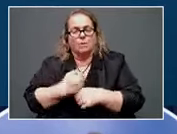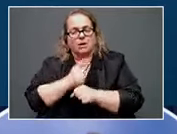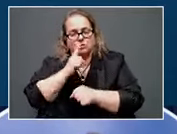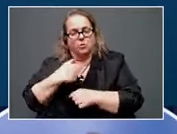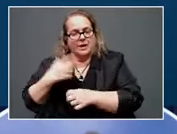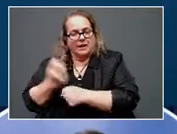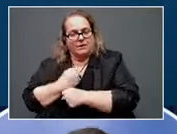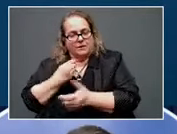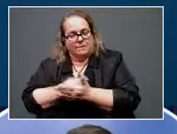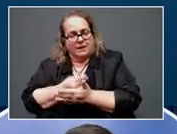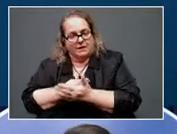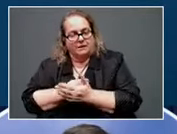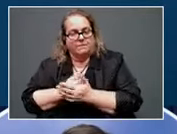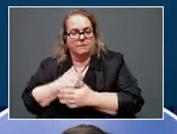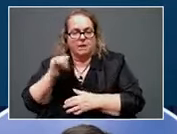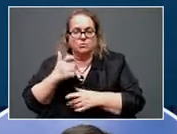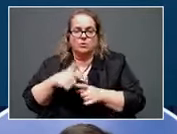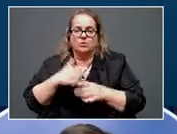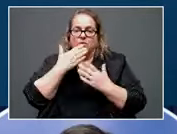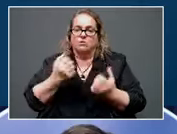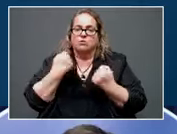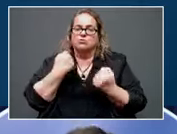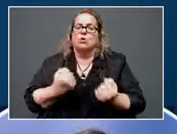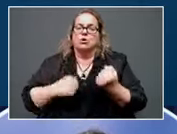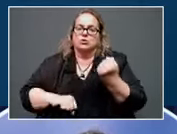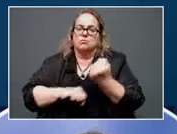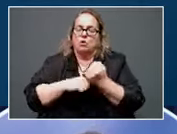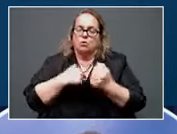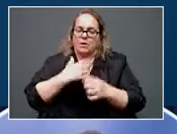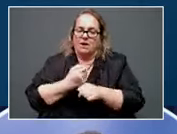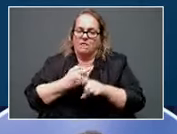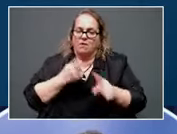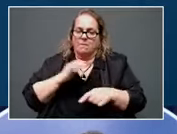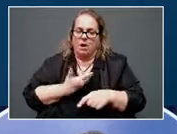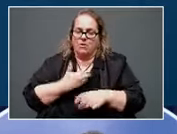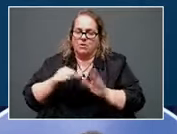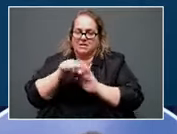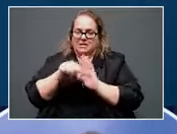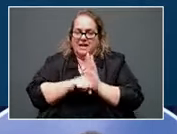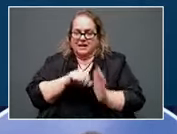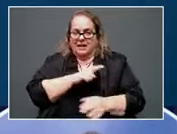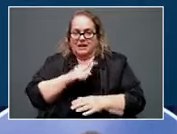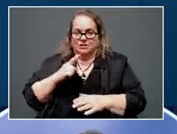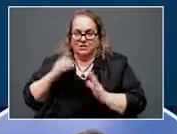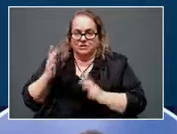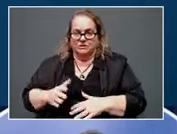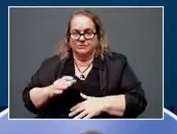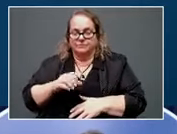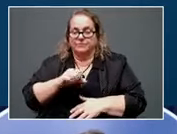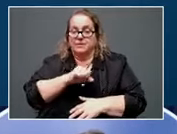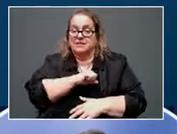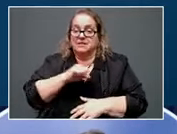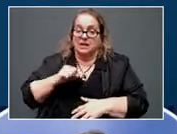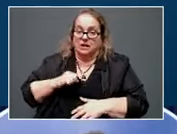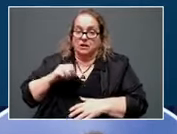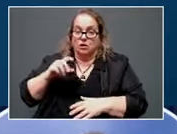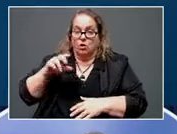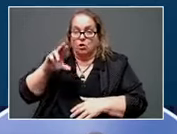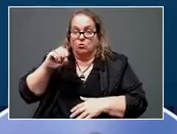thank the strong support we've received from our state legislators, including Senate President Robert Stivers, House Speaker